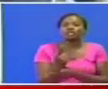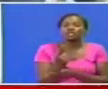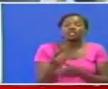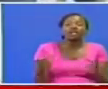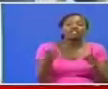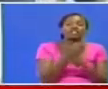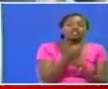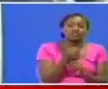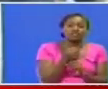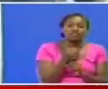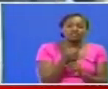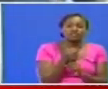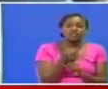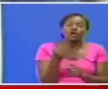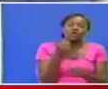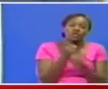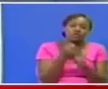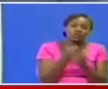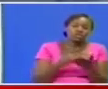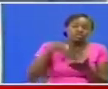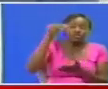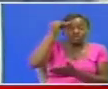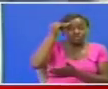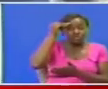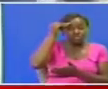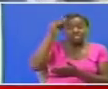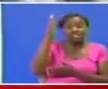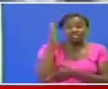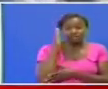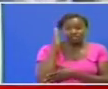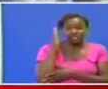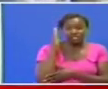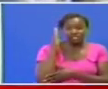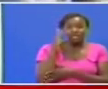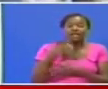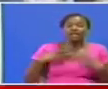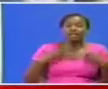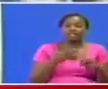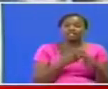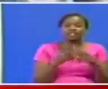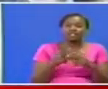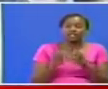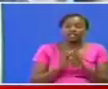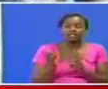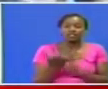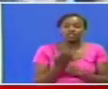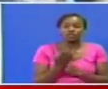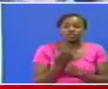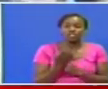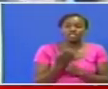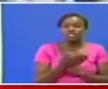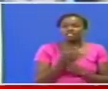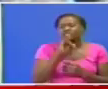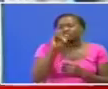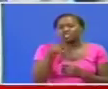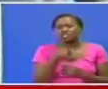achievable. Jobs, education, security, healthcare, and the environment. These are not just